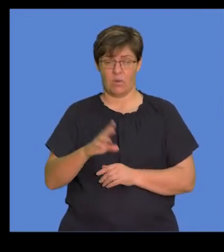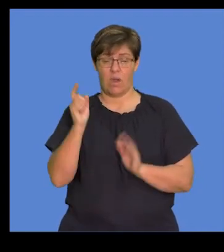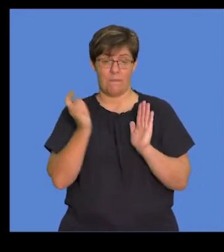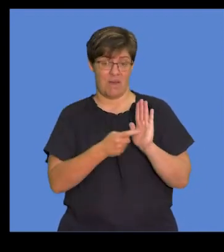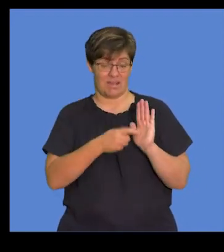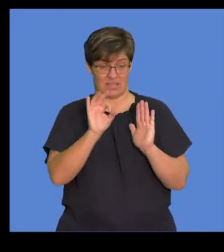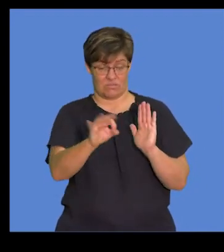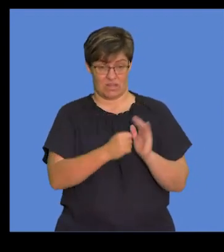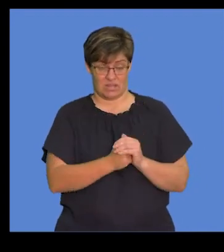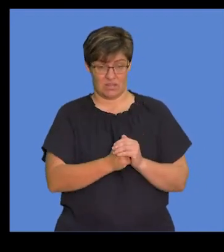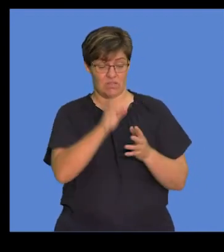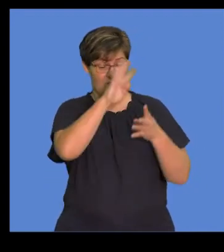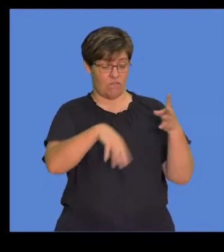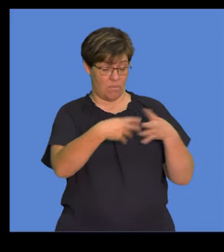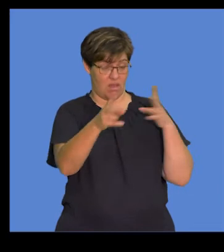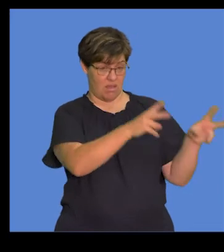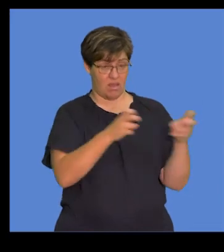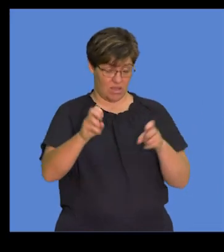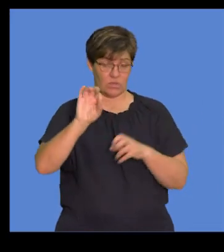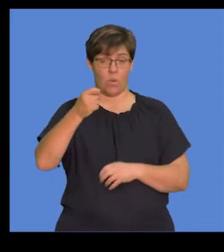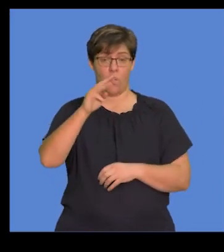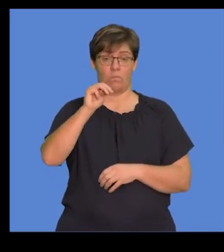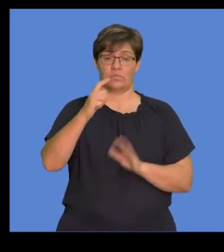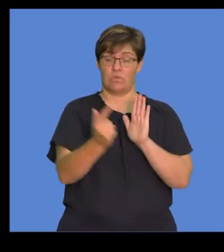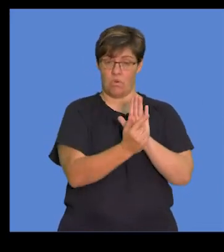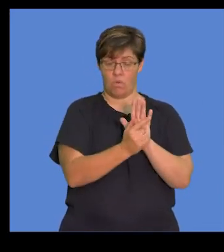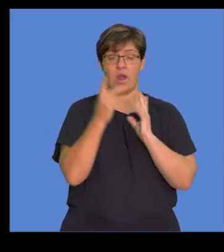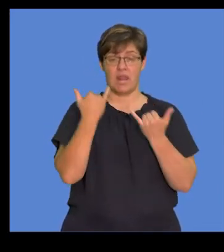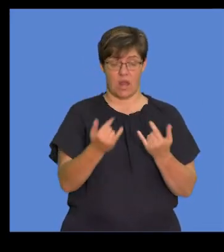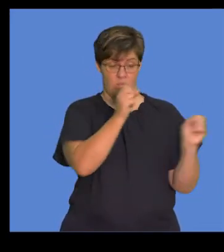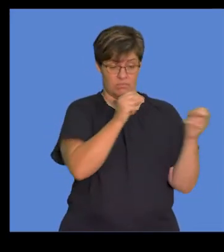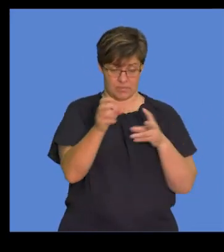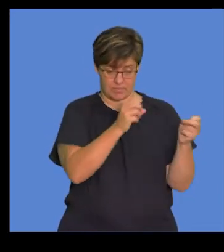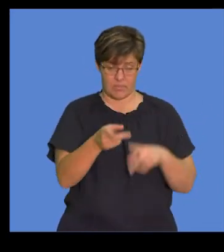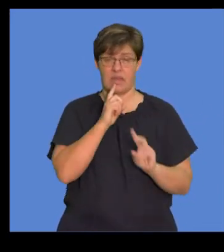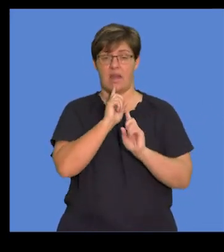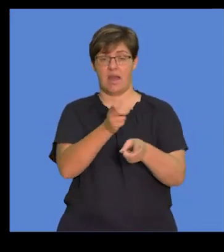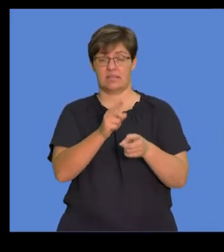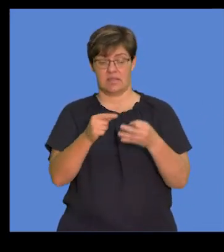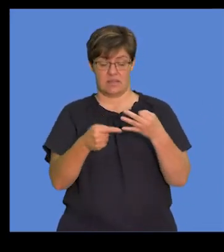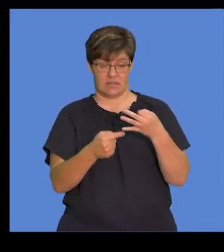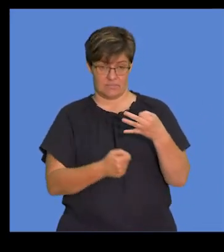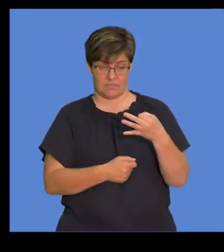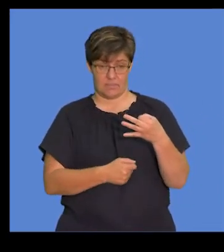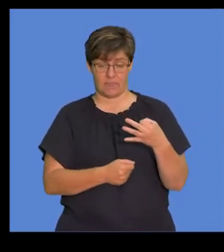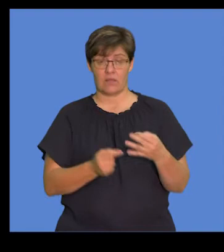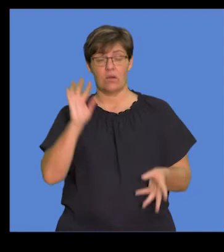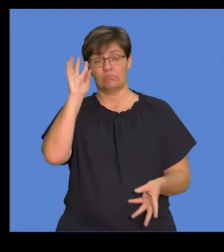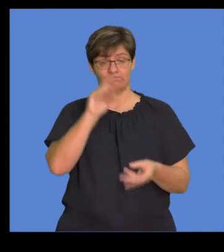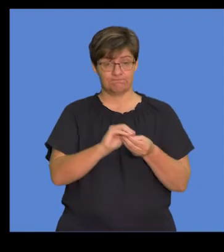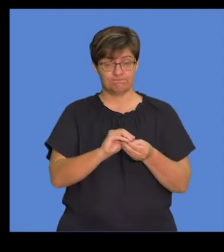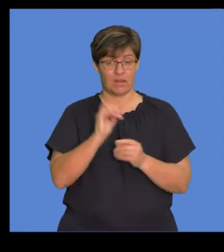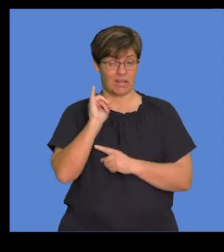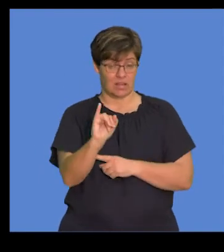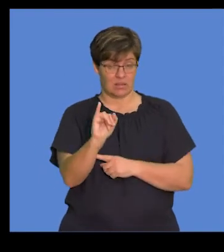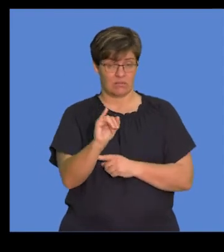type of a question. It's the formula in this case, which is the Ohm's law, the substitution, and then the correct answer. So the total